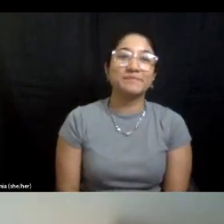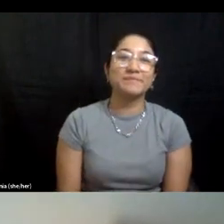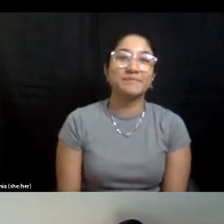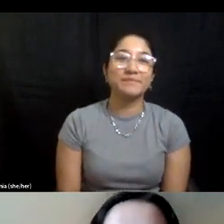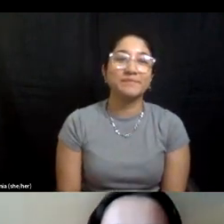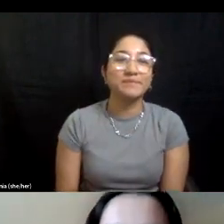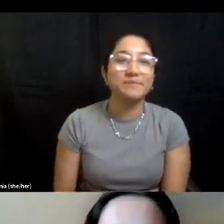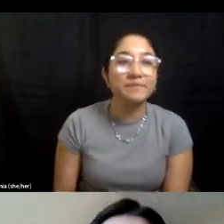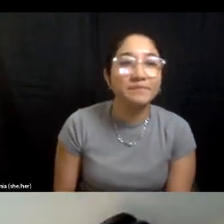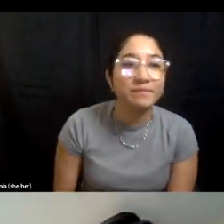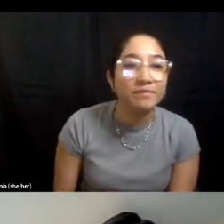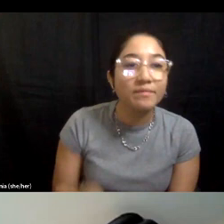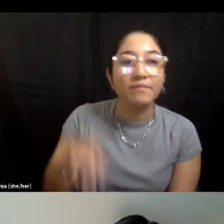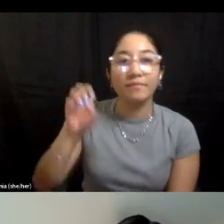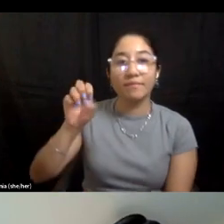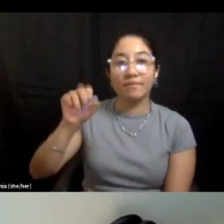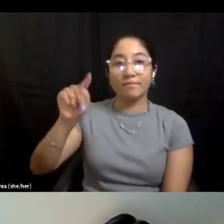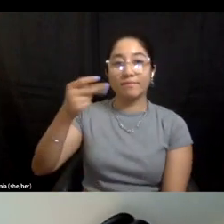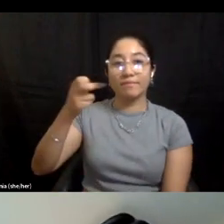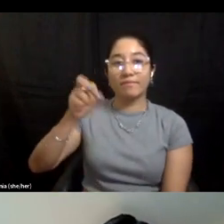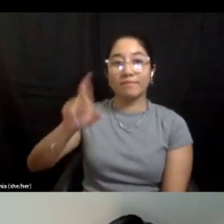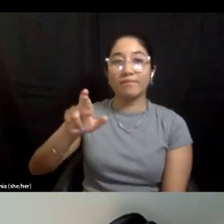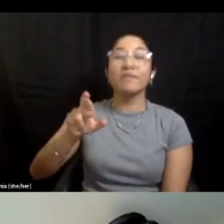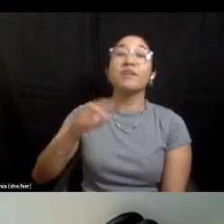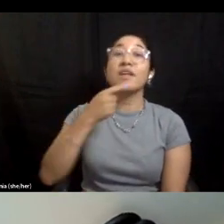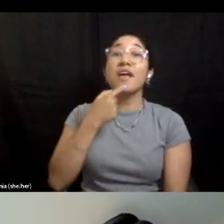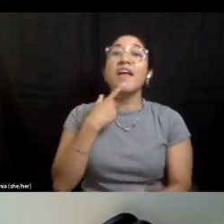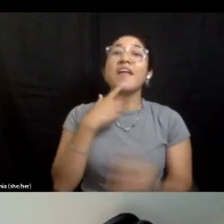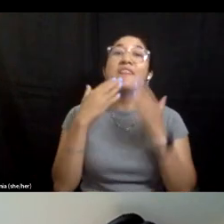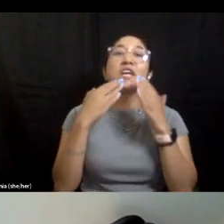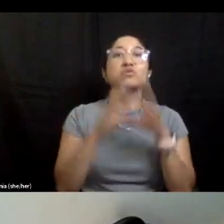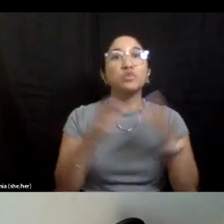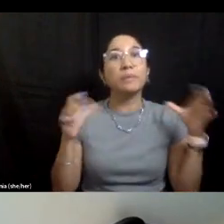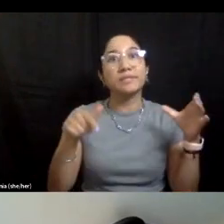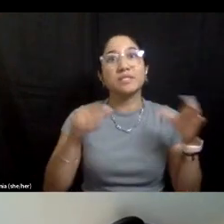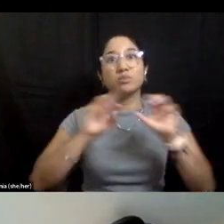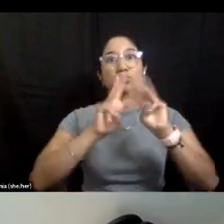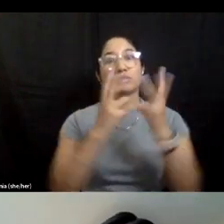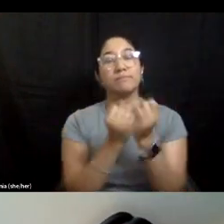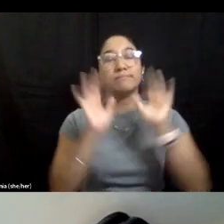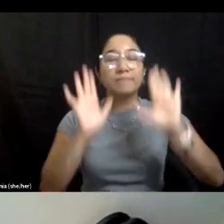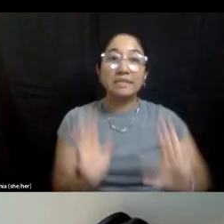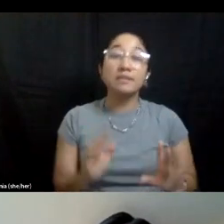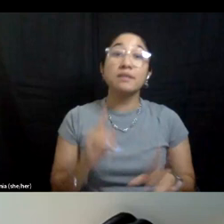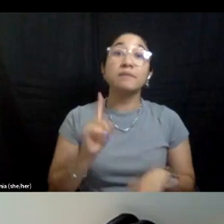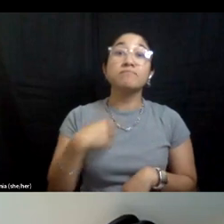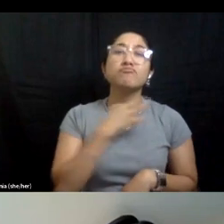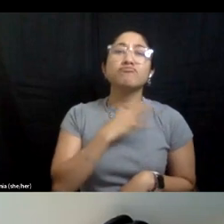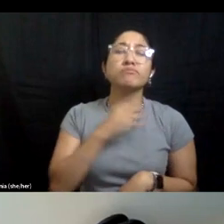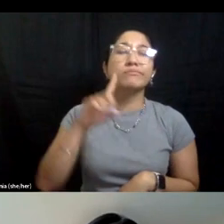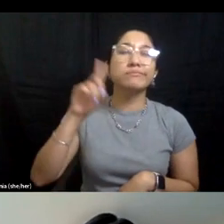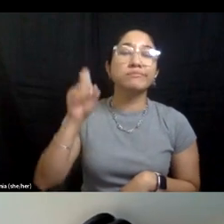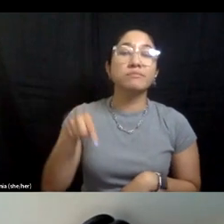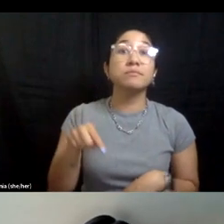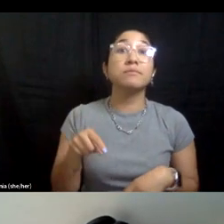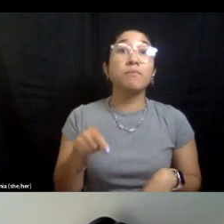Hi, thank you so much. This was an amazing workshop. And I think I just had like a curiosity question of like,